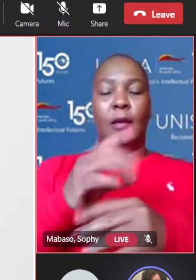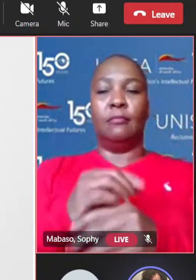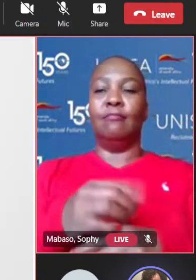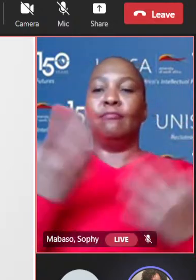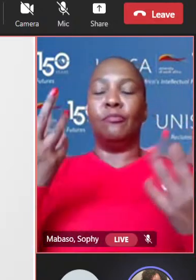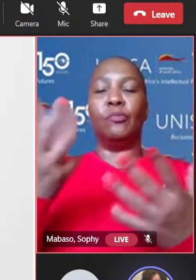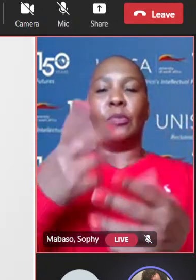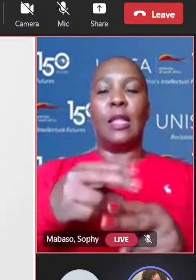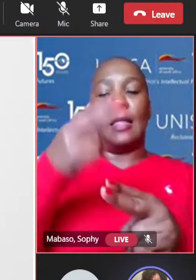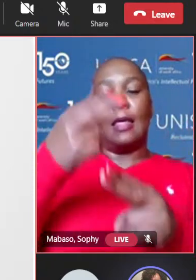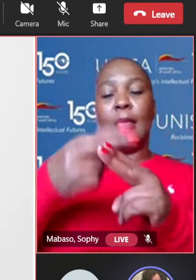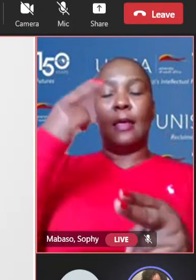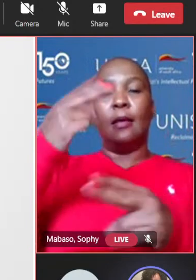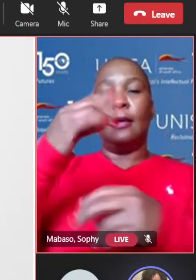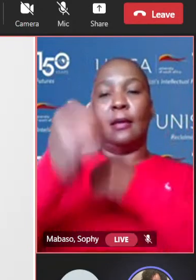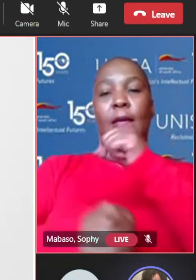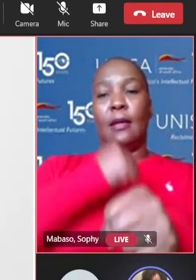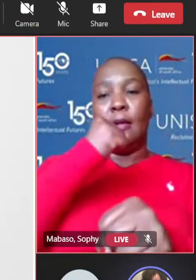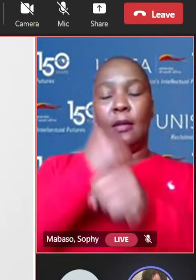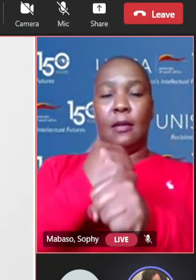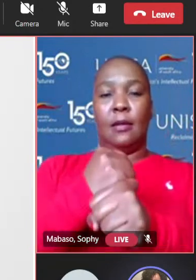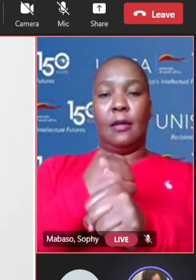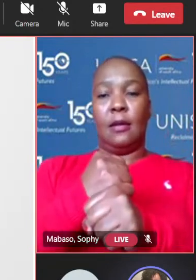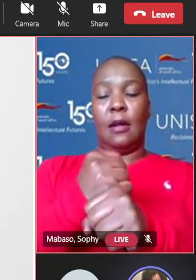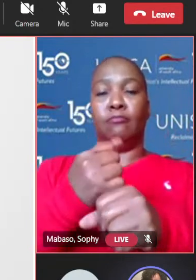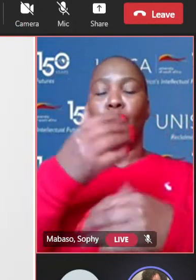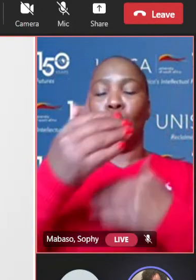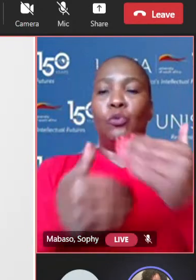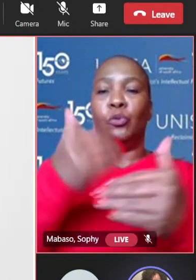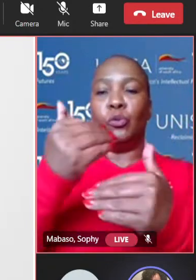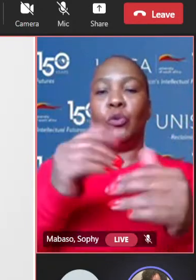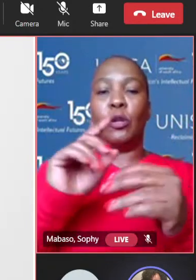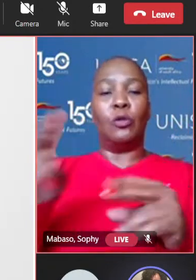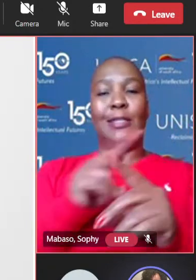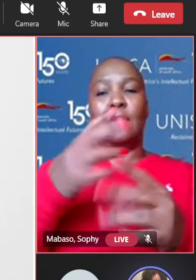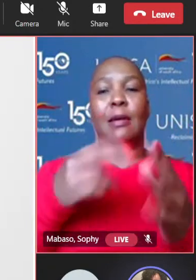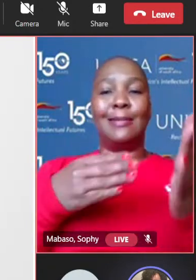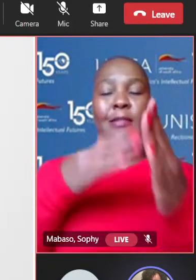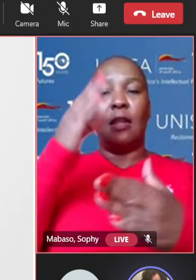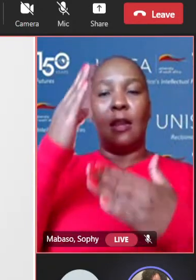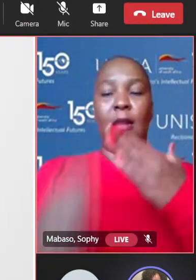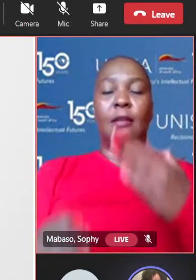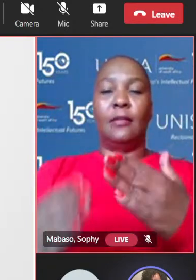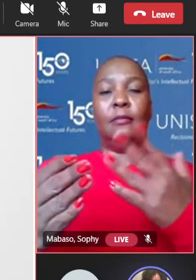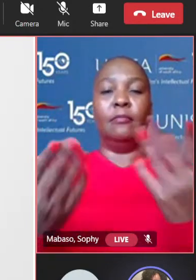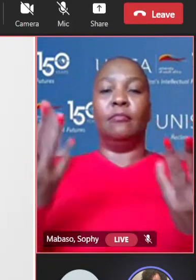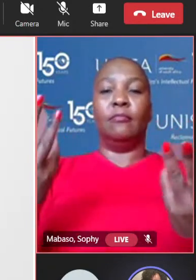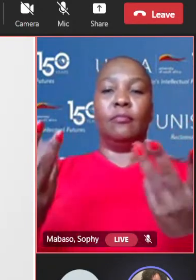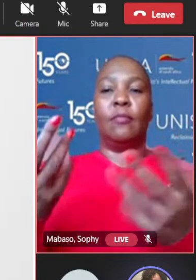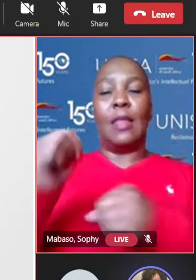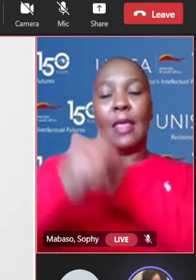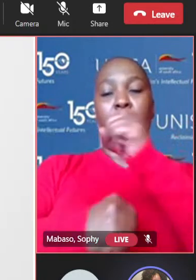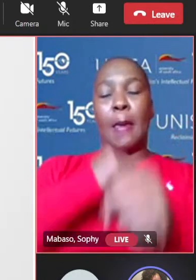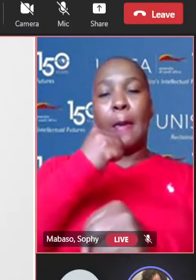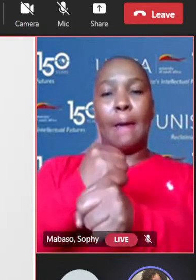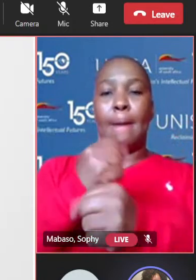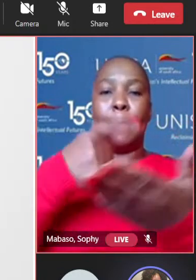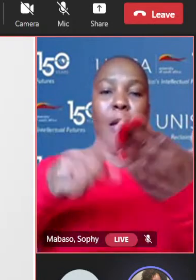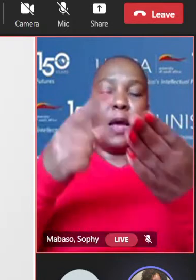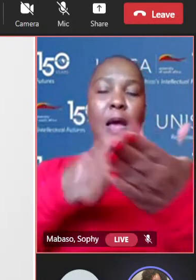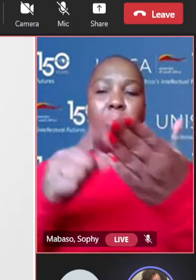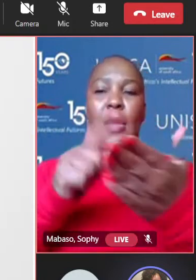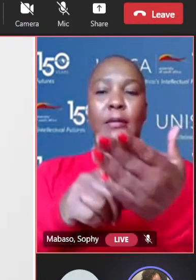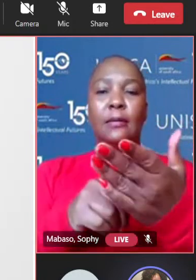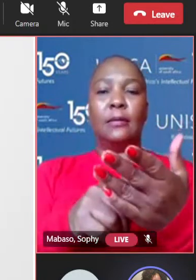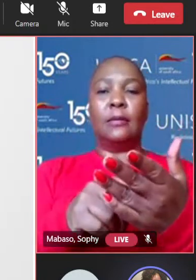marks as you go along based on your assignment marks. And then at the end, the year mark is calculated, and then